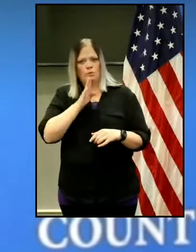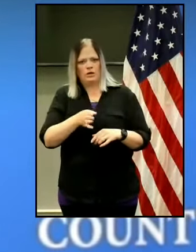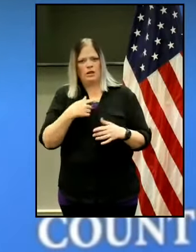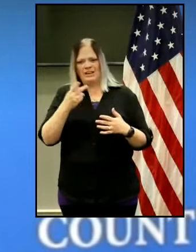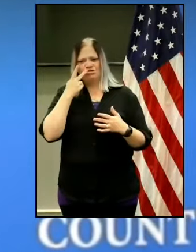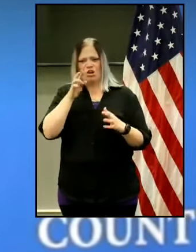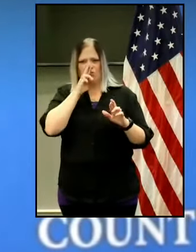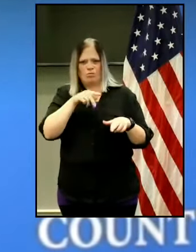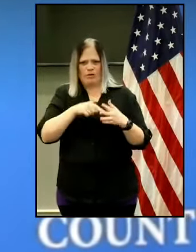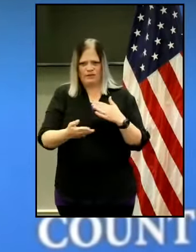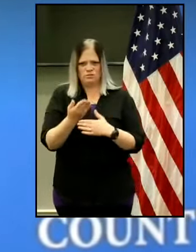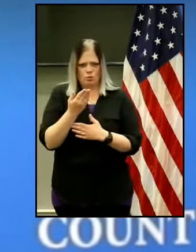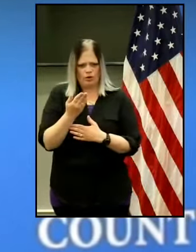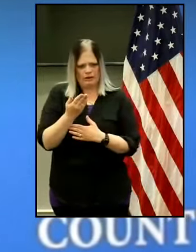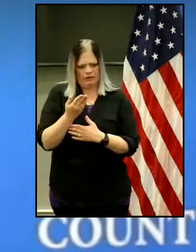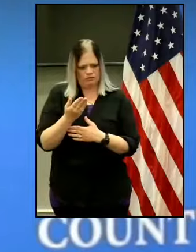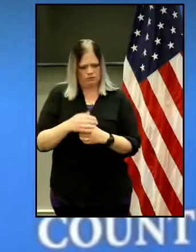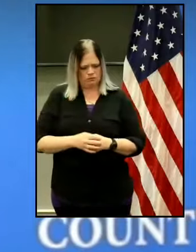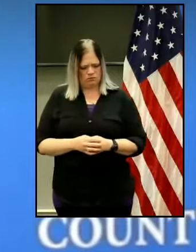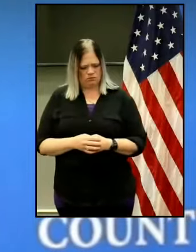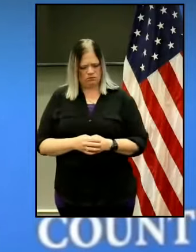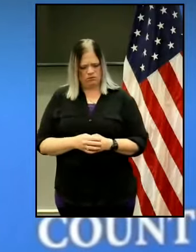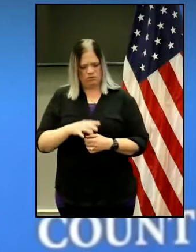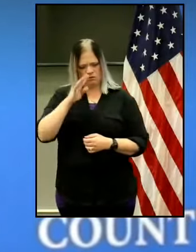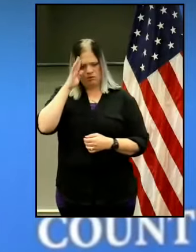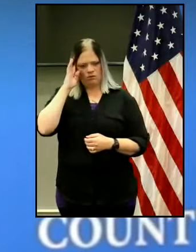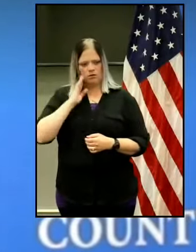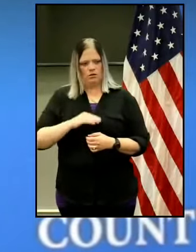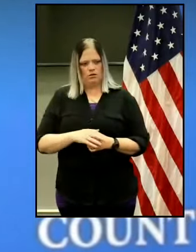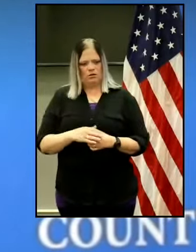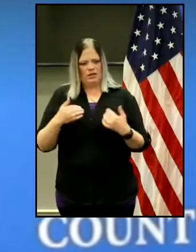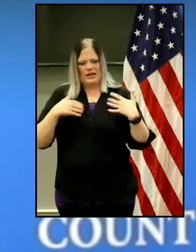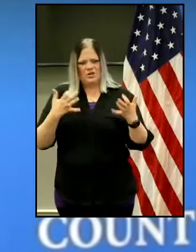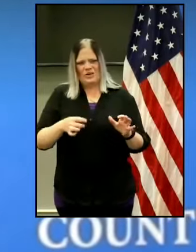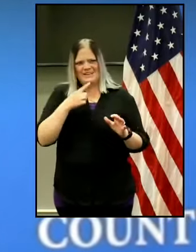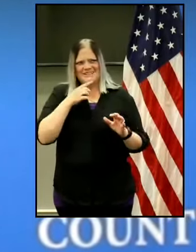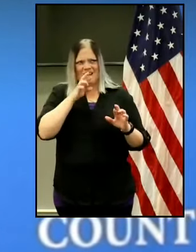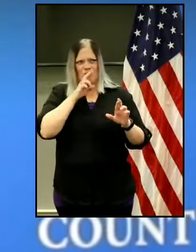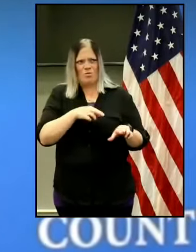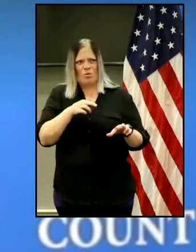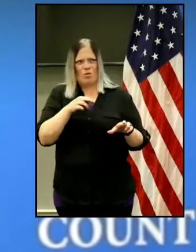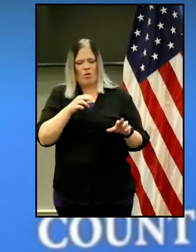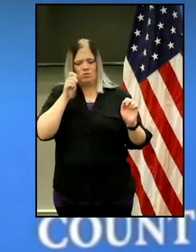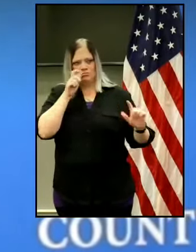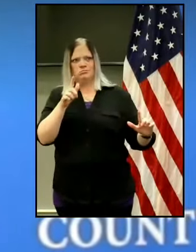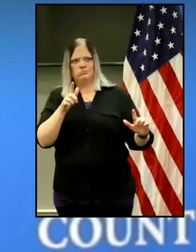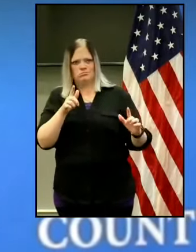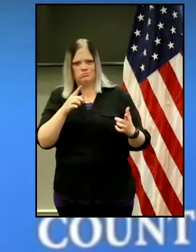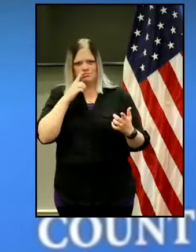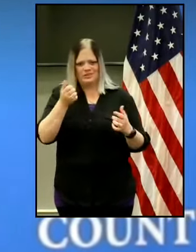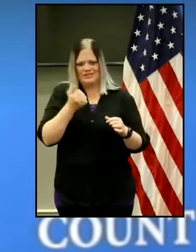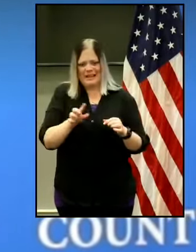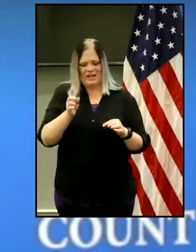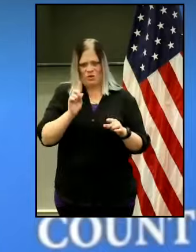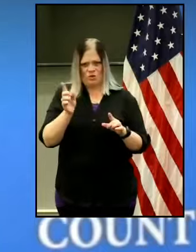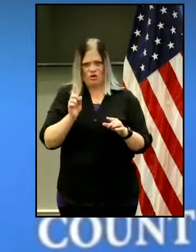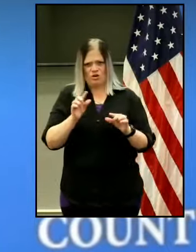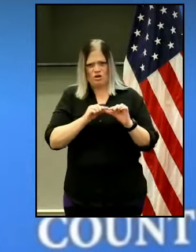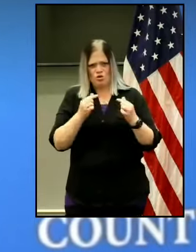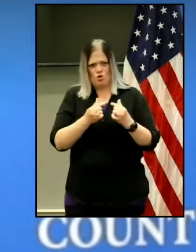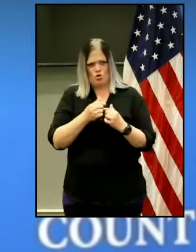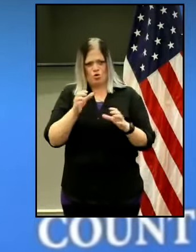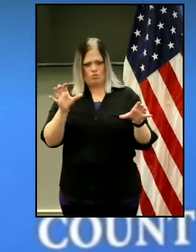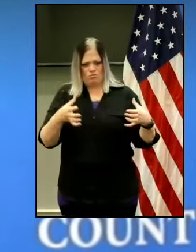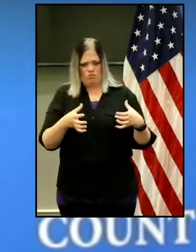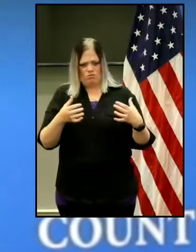the report this morning, and it would, I don't want to say the report was surprising, because anywhere where there's a group facility, you have a